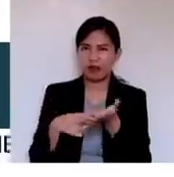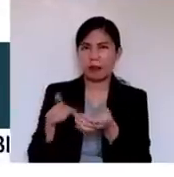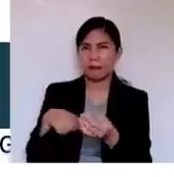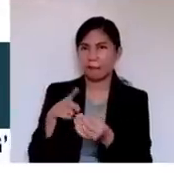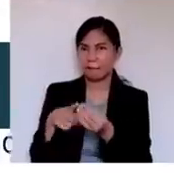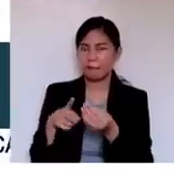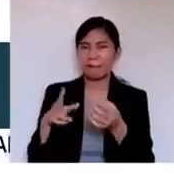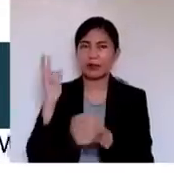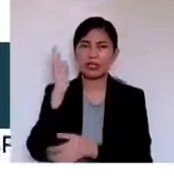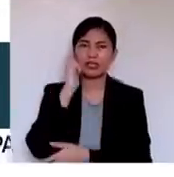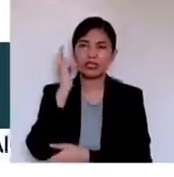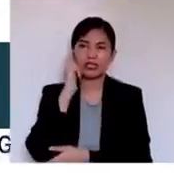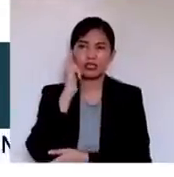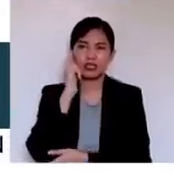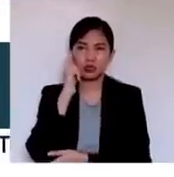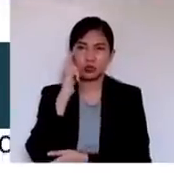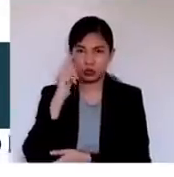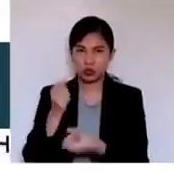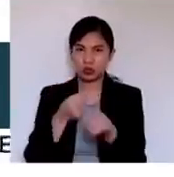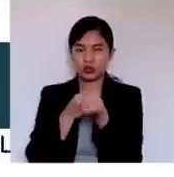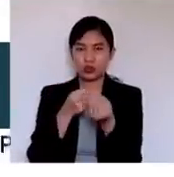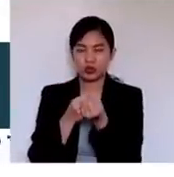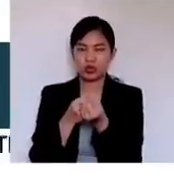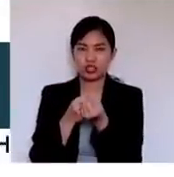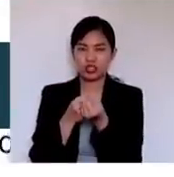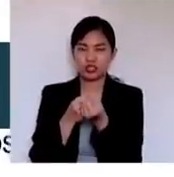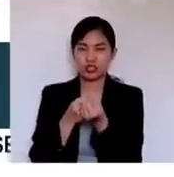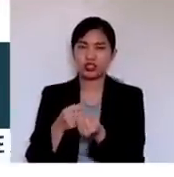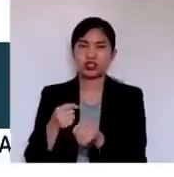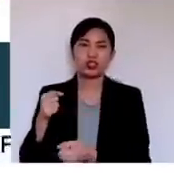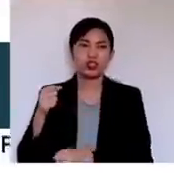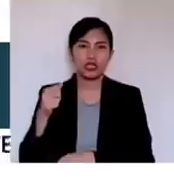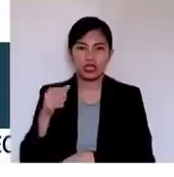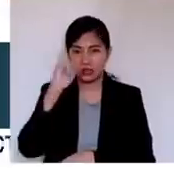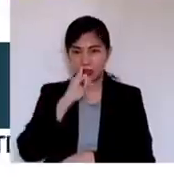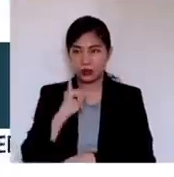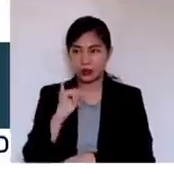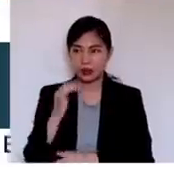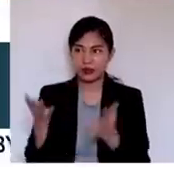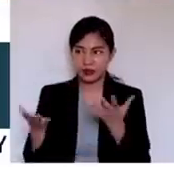If that happens, then definitely that campaign will gain a lot of steam.